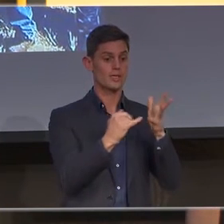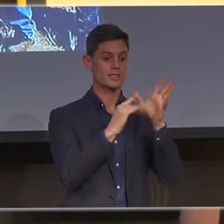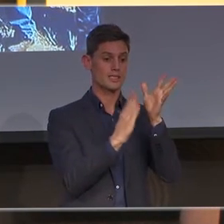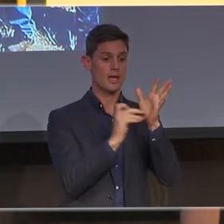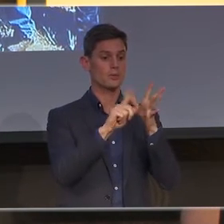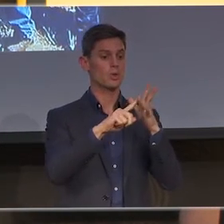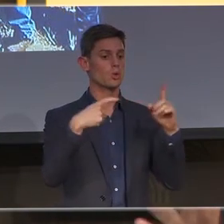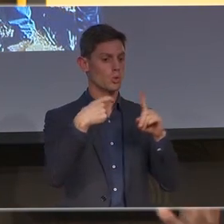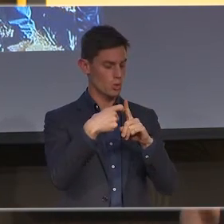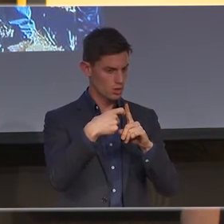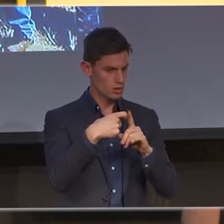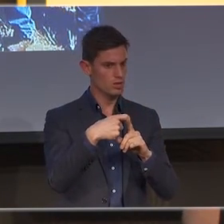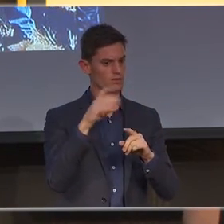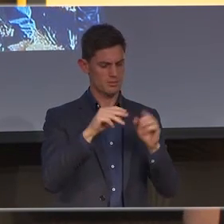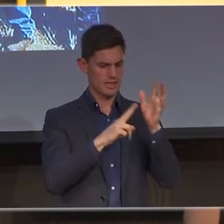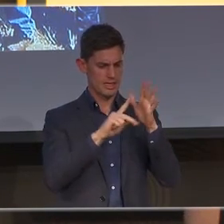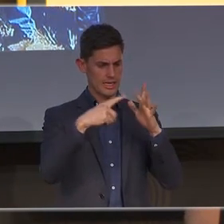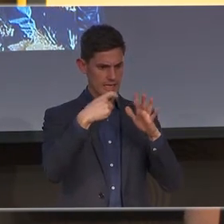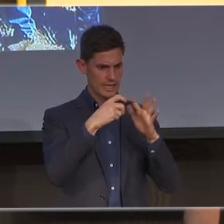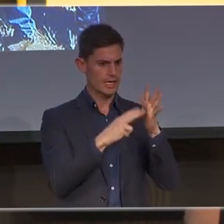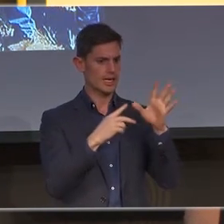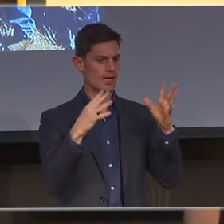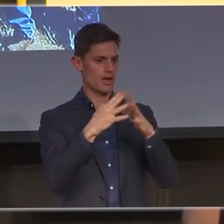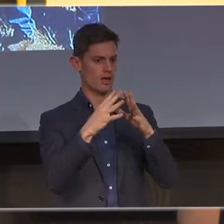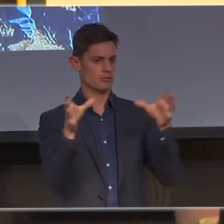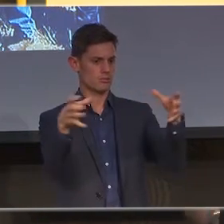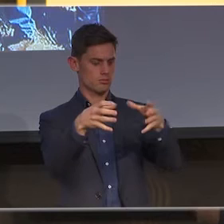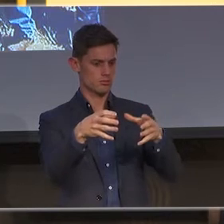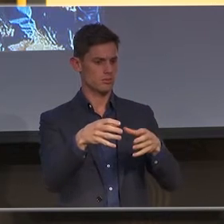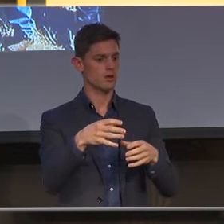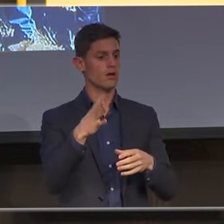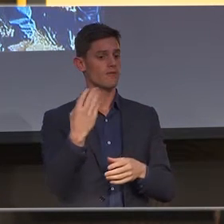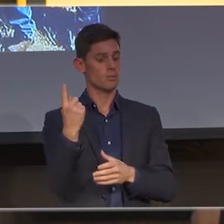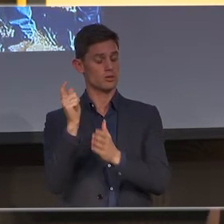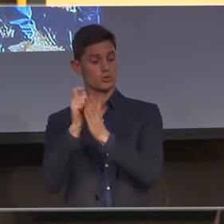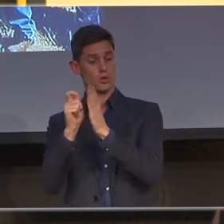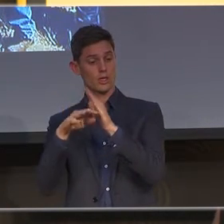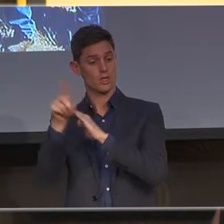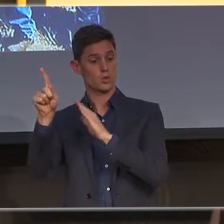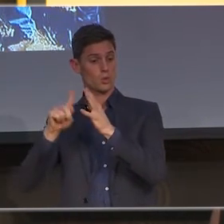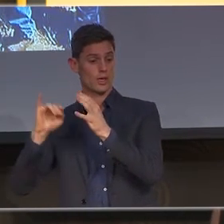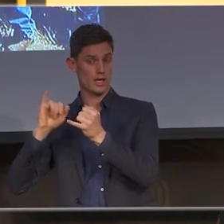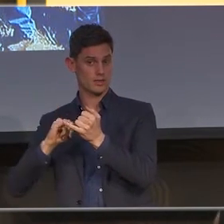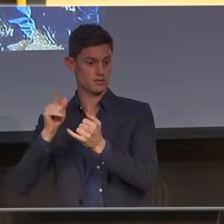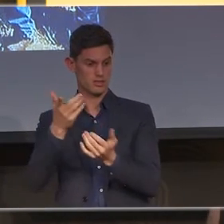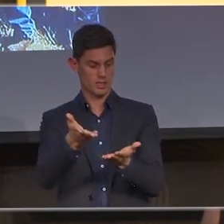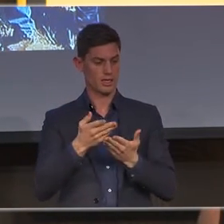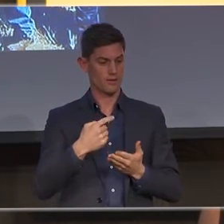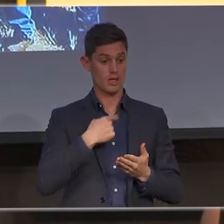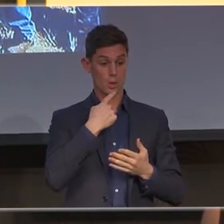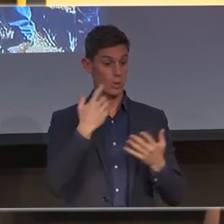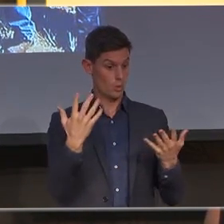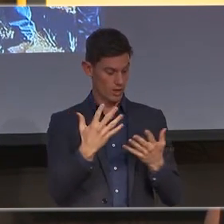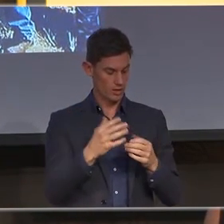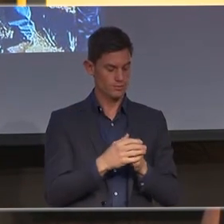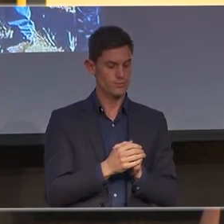who's a Nicanara Nation, from the Nicanara Nation in the Kimberley region, and it comes from a journal in the US, and she provided me with this. She said, "At the back